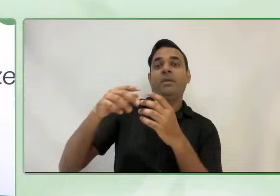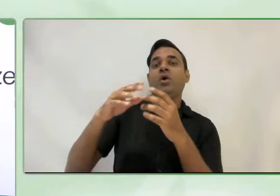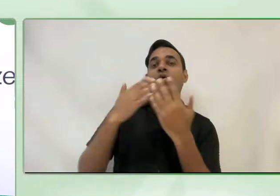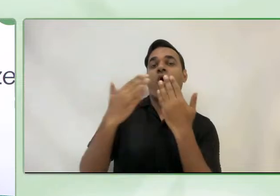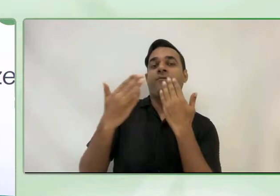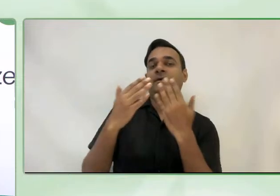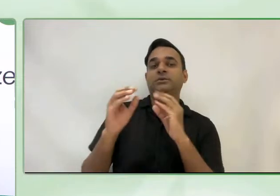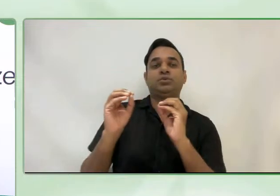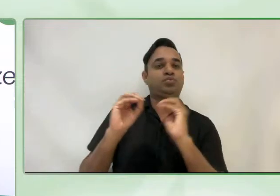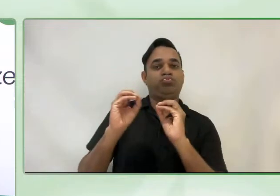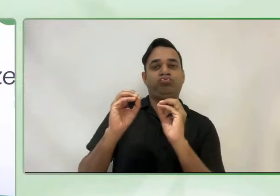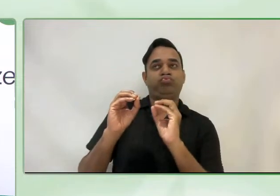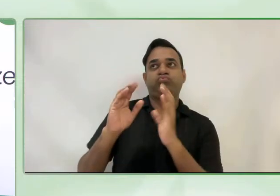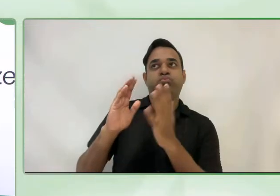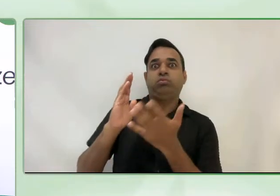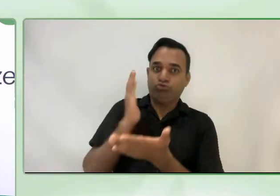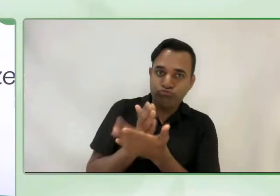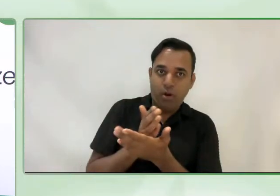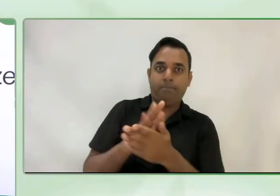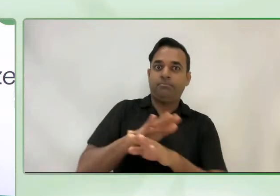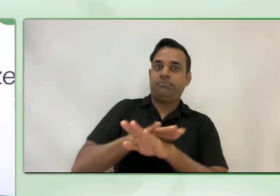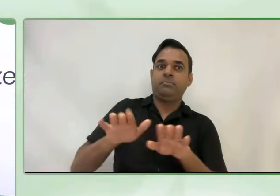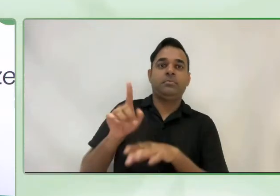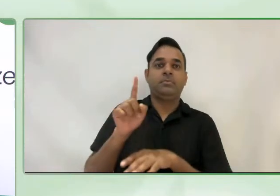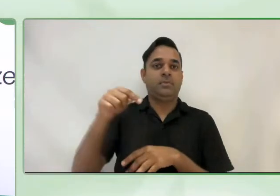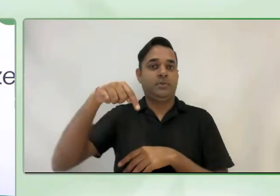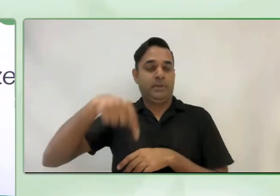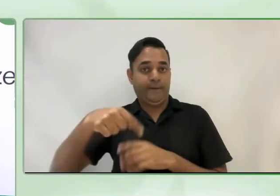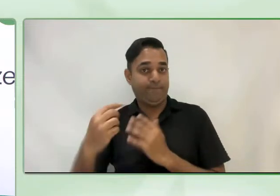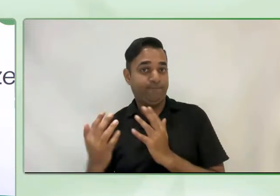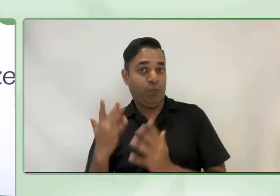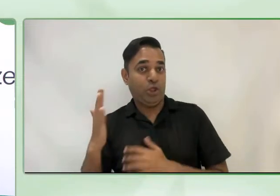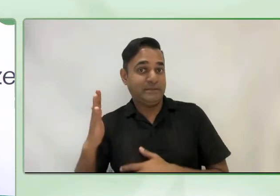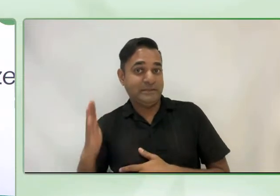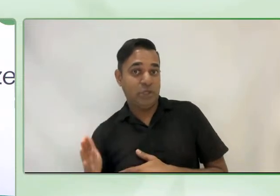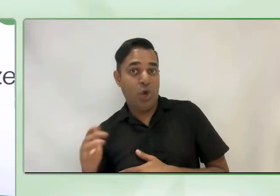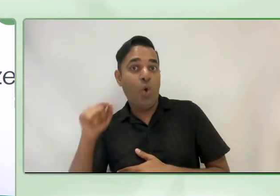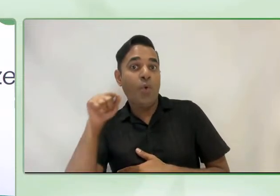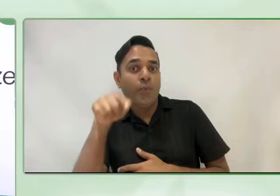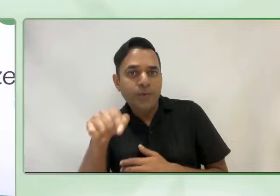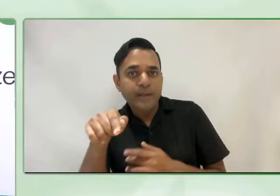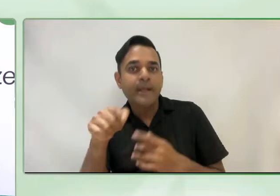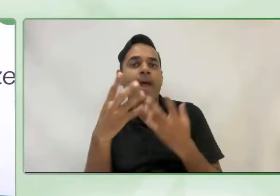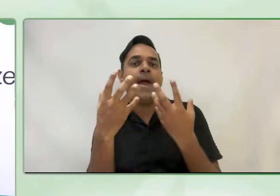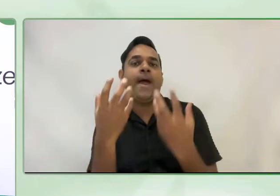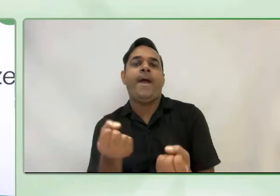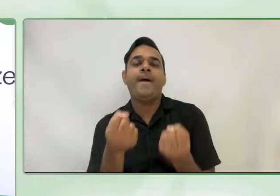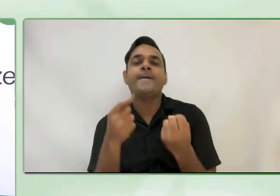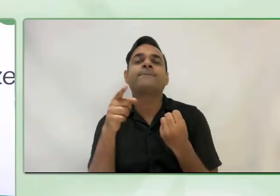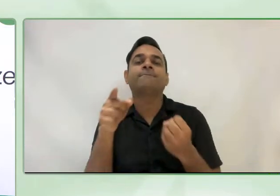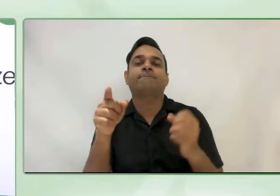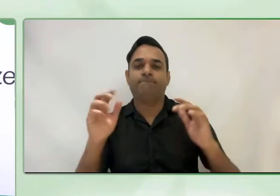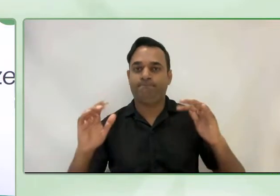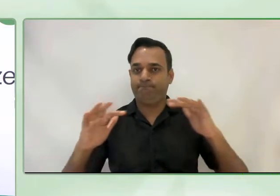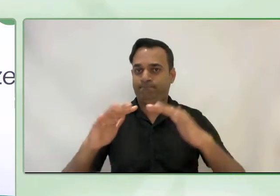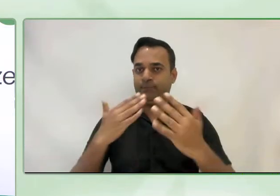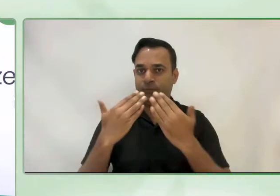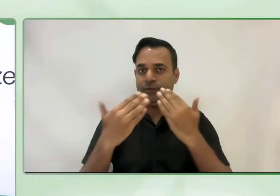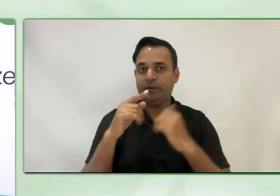online? All sessions will be available afterwards on demand on YouTube. So perhaps you would like to give some details.